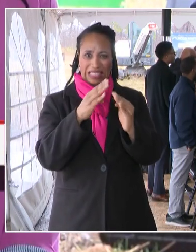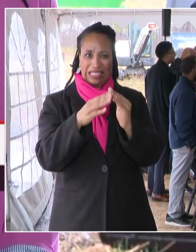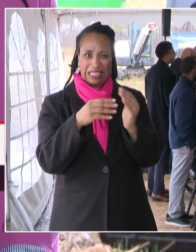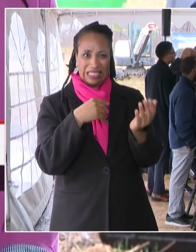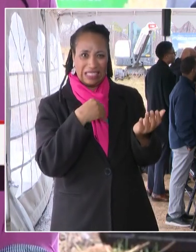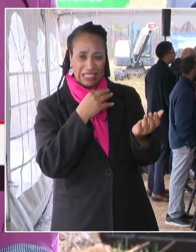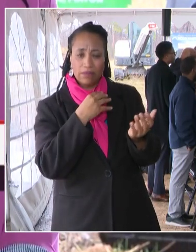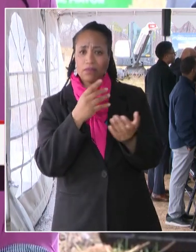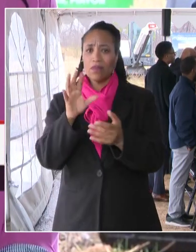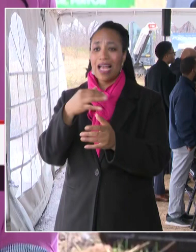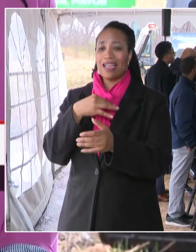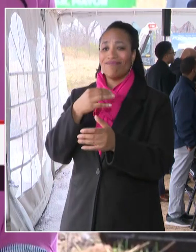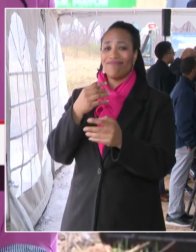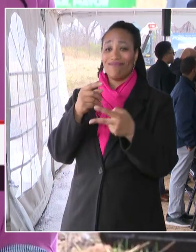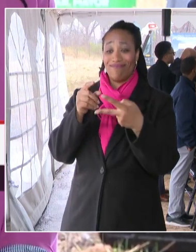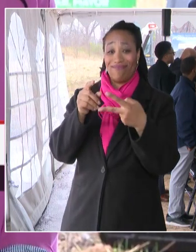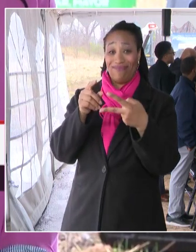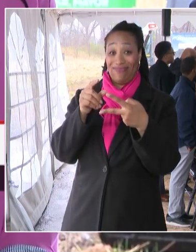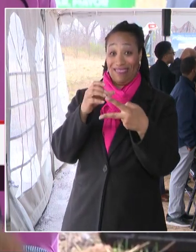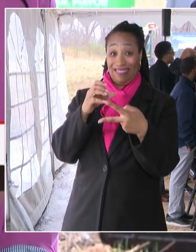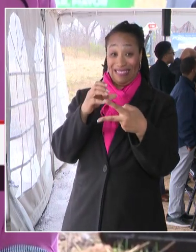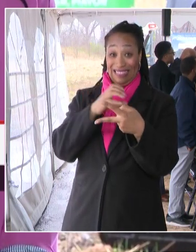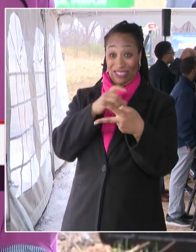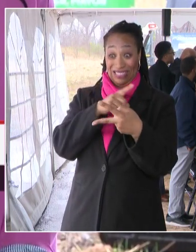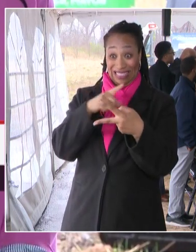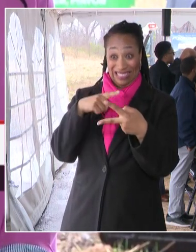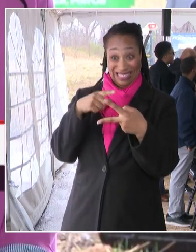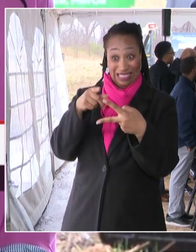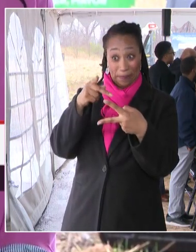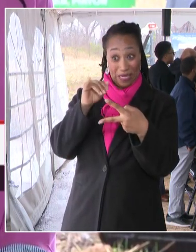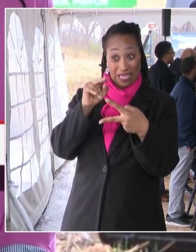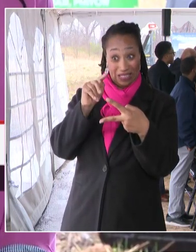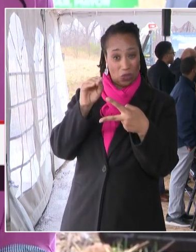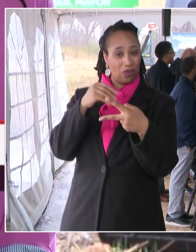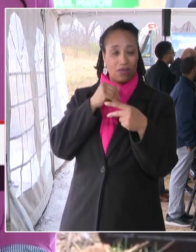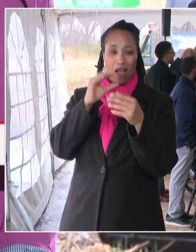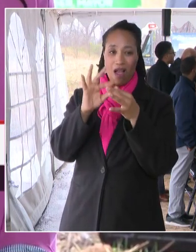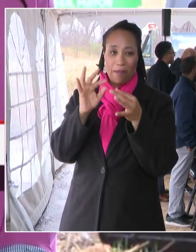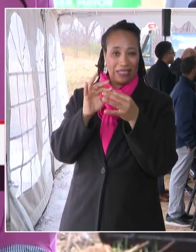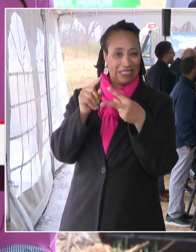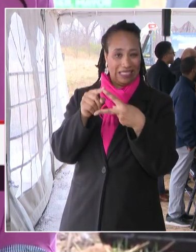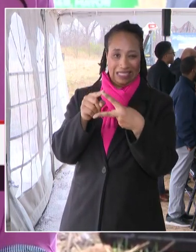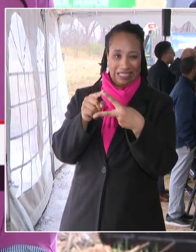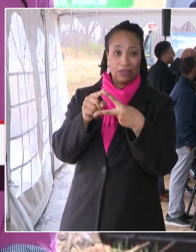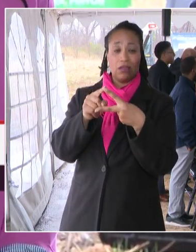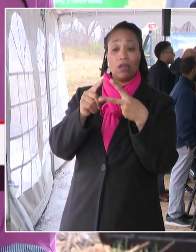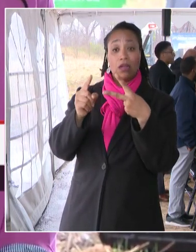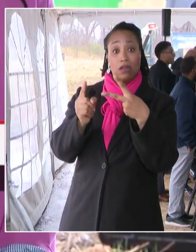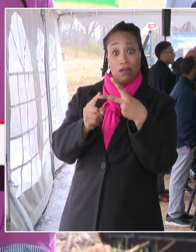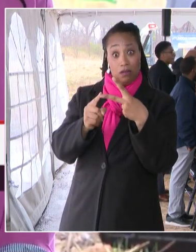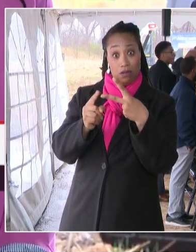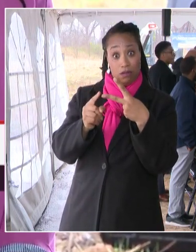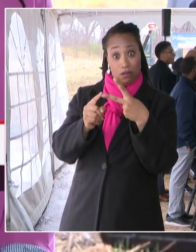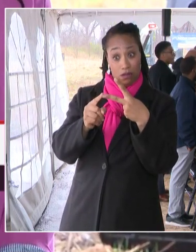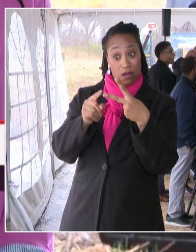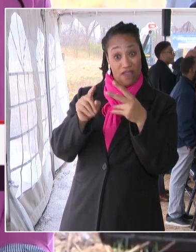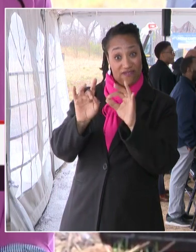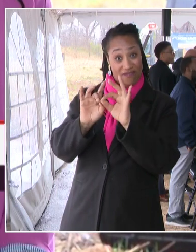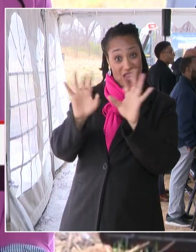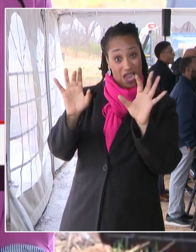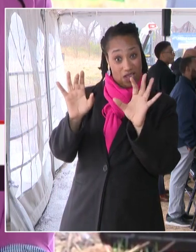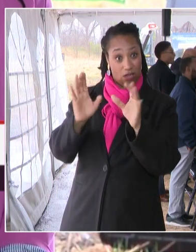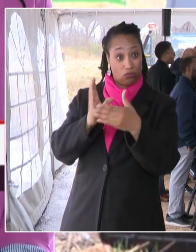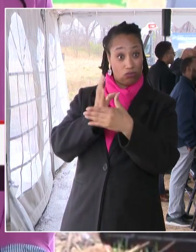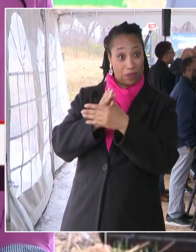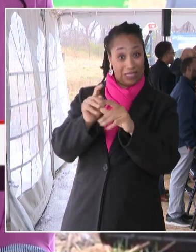never believed that we should have had a splintered group for violence interruption. If I may, just can people, given